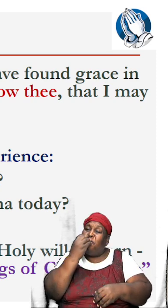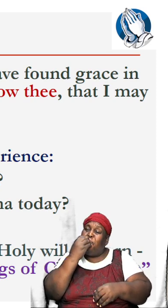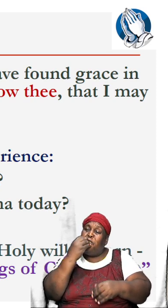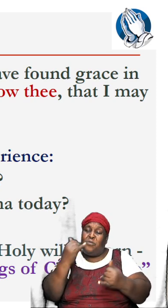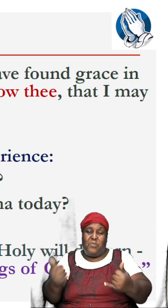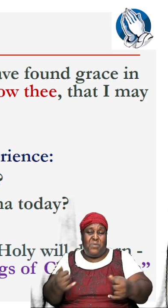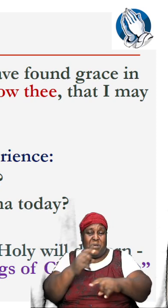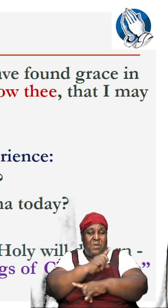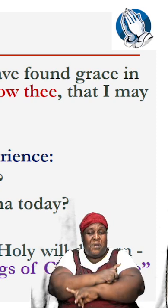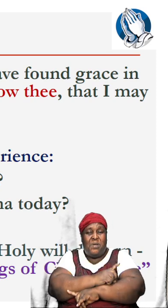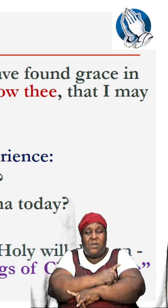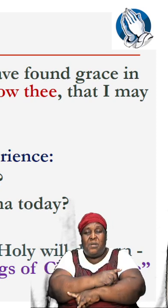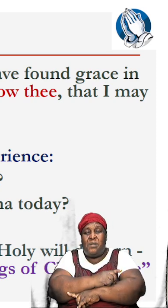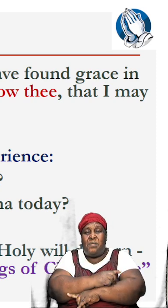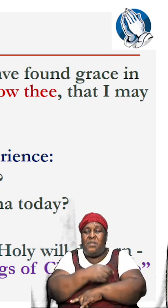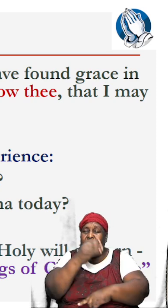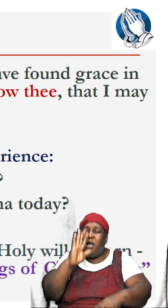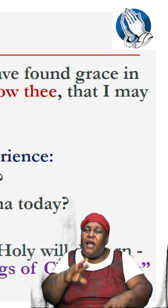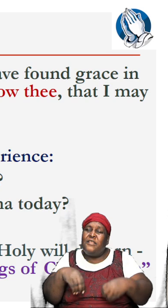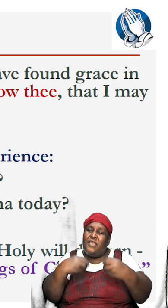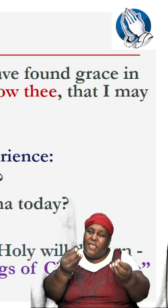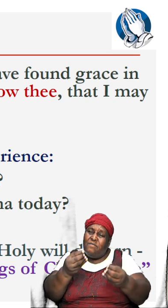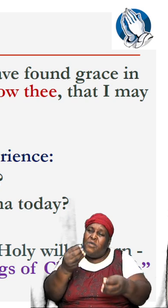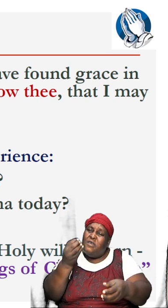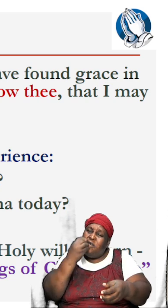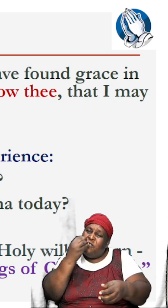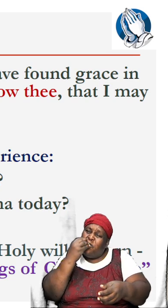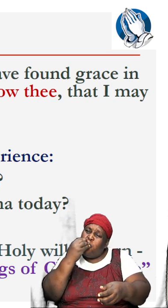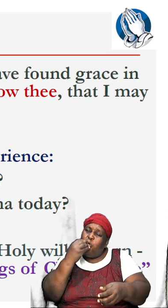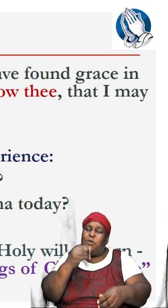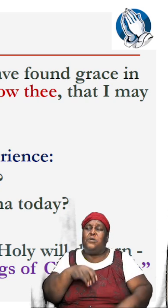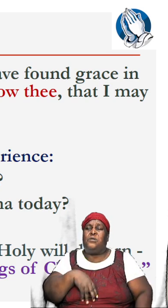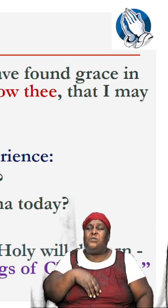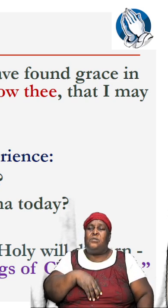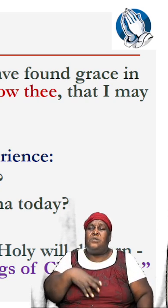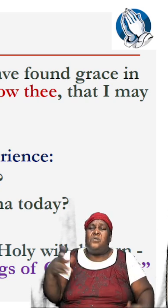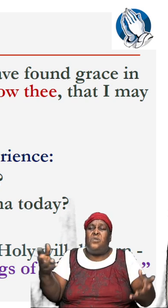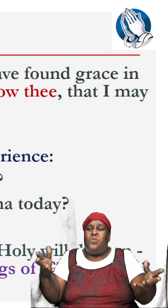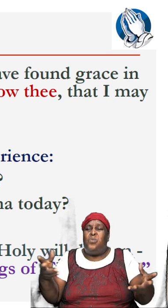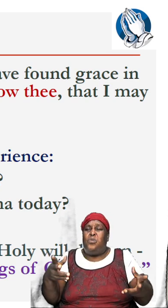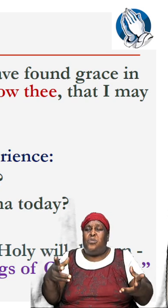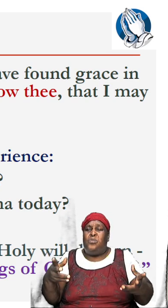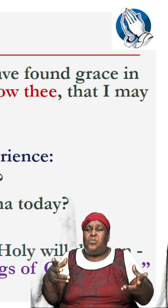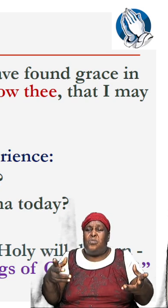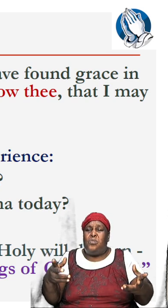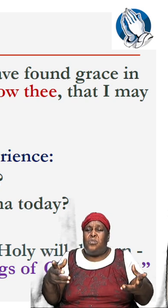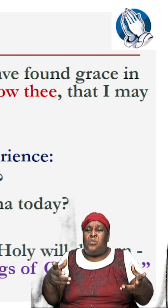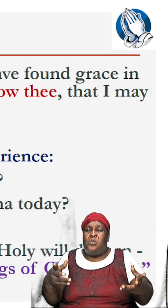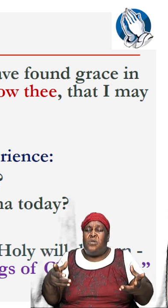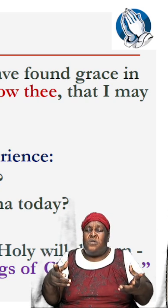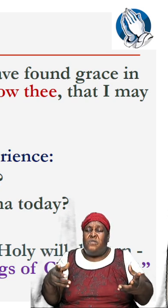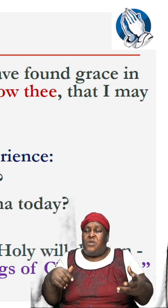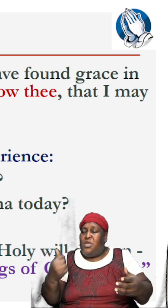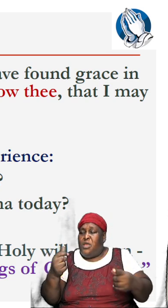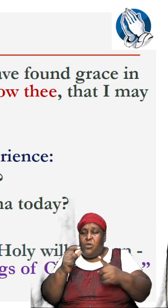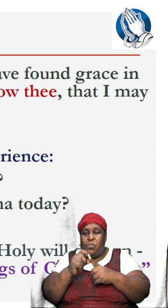God, Holy Ghost. God gave you manna yesterday, revelation yesterday, but do you have any word today?